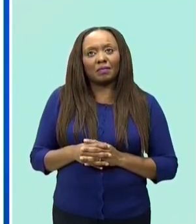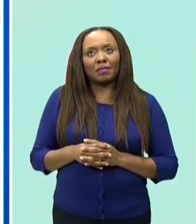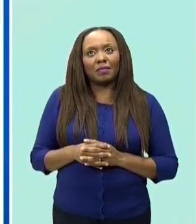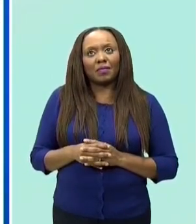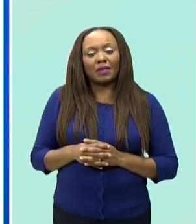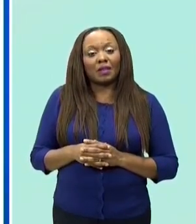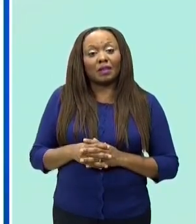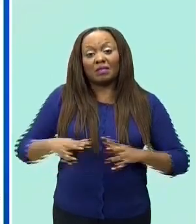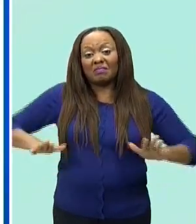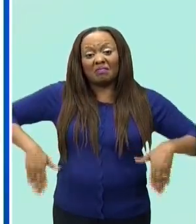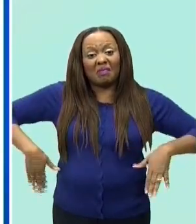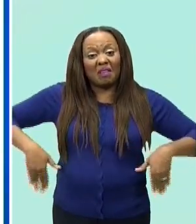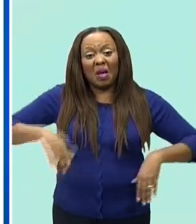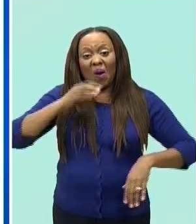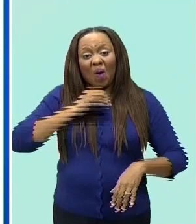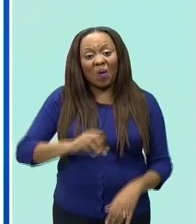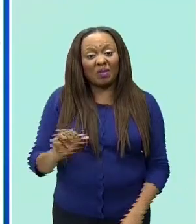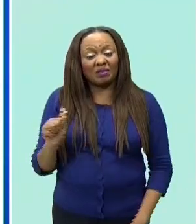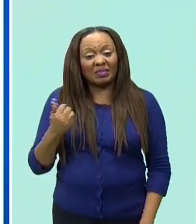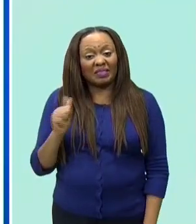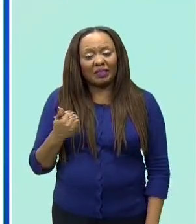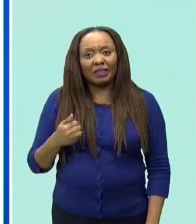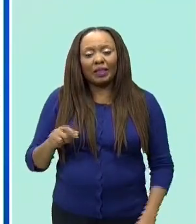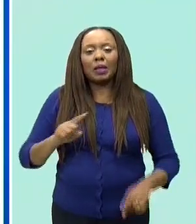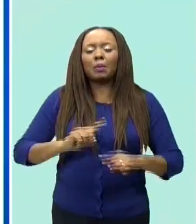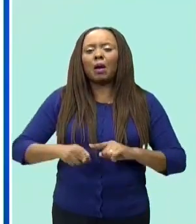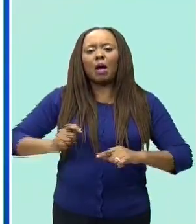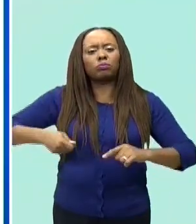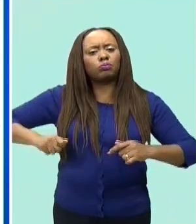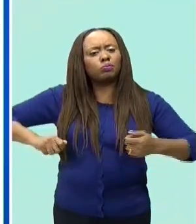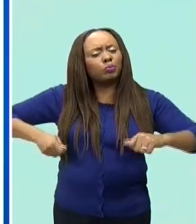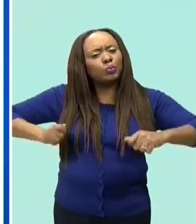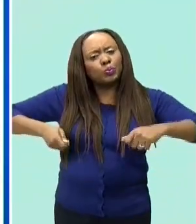Not yet 10 years old, they are already jamming the tunes of a legend.